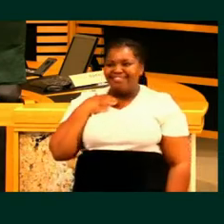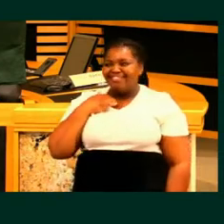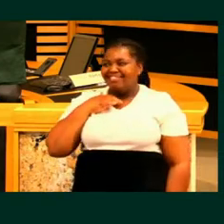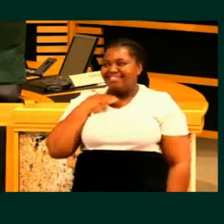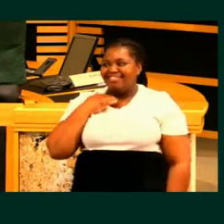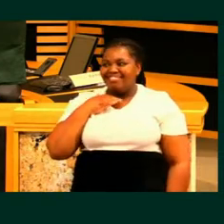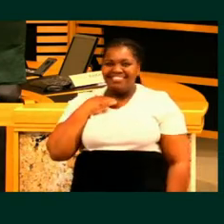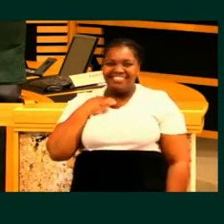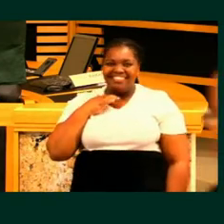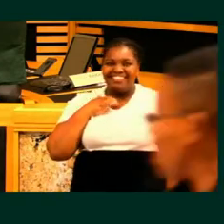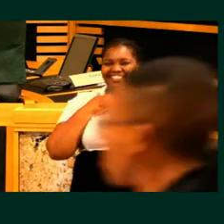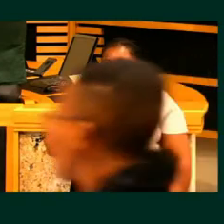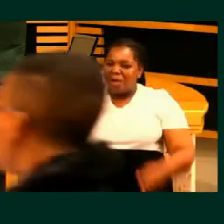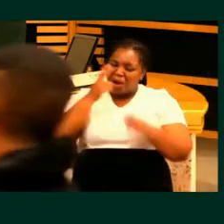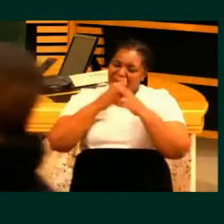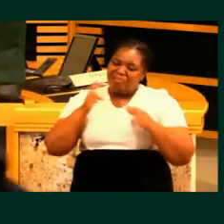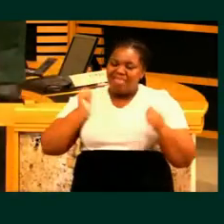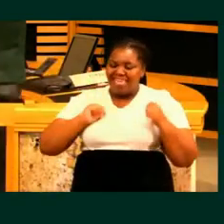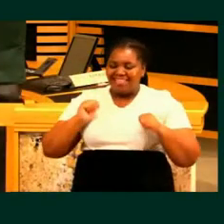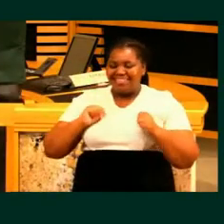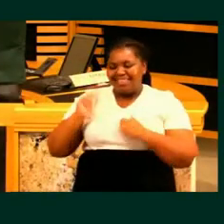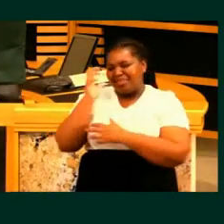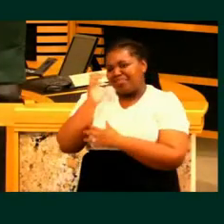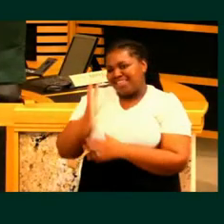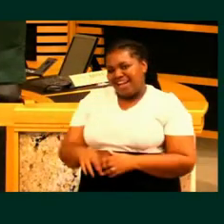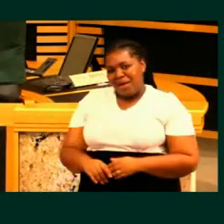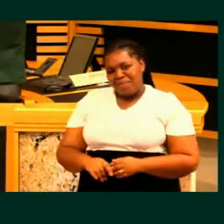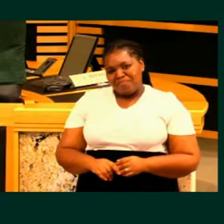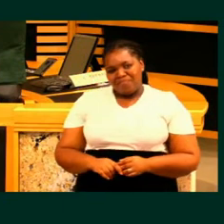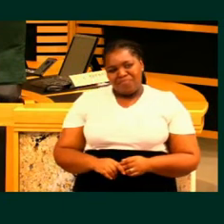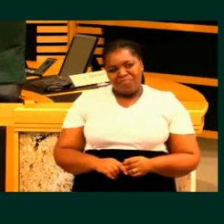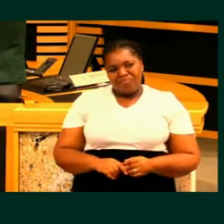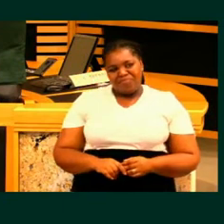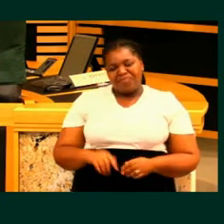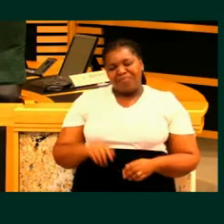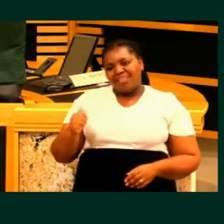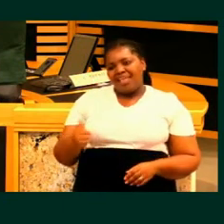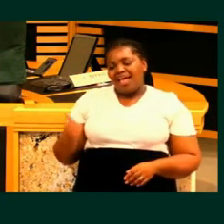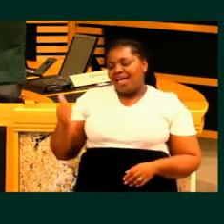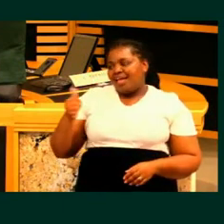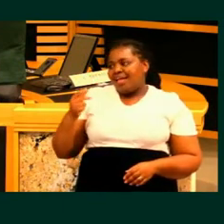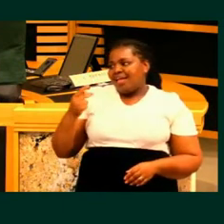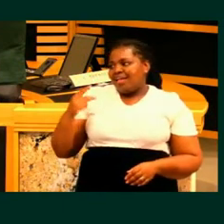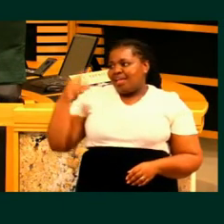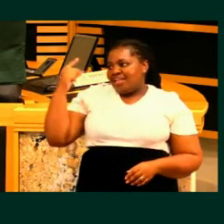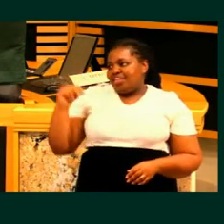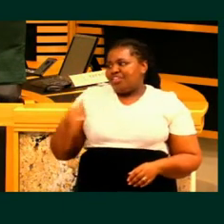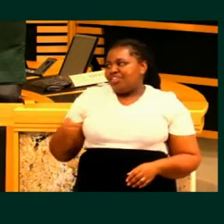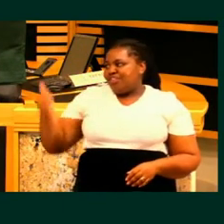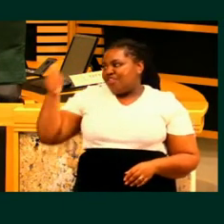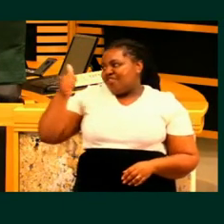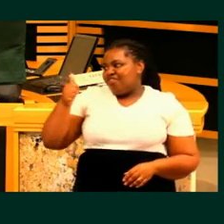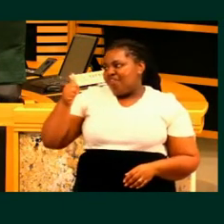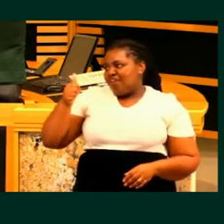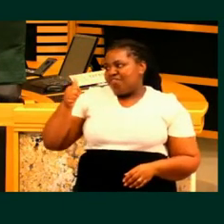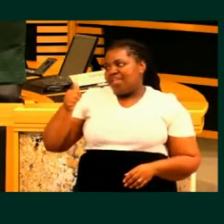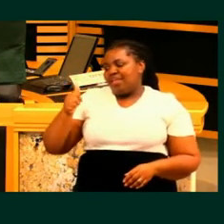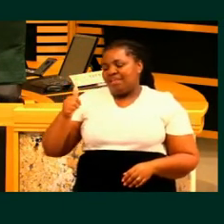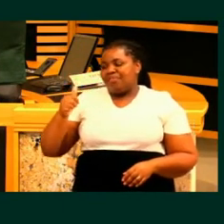member honorable acting speaker the chief whip of the maor majority